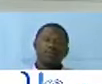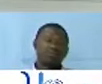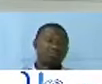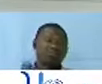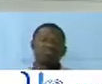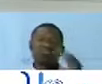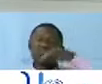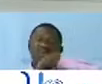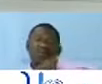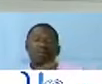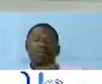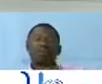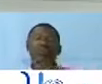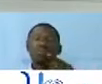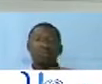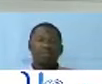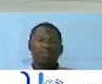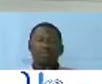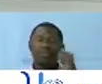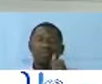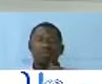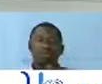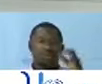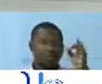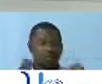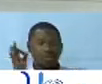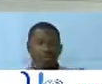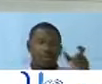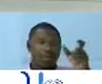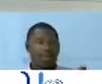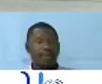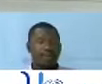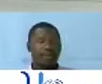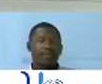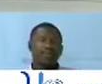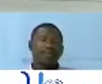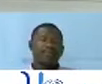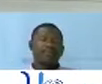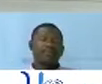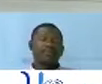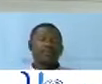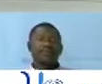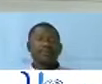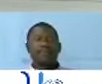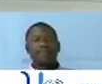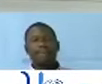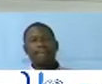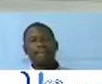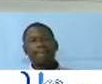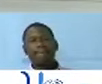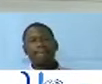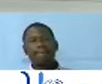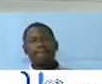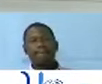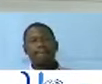Sometimes he will use his persecutors. Use the laws